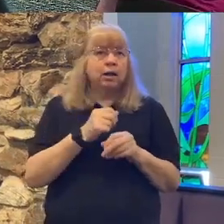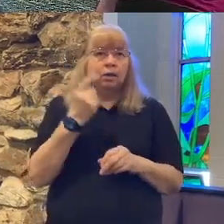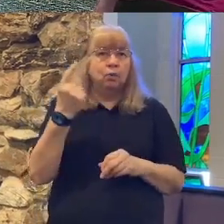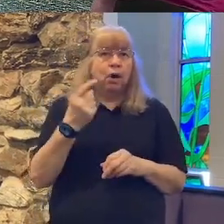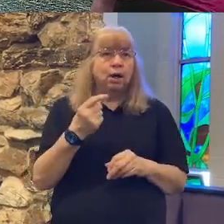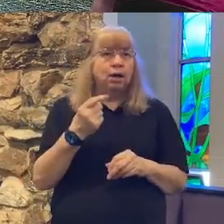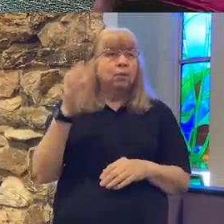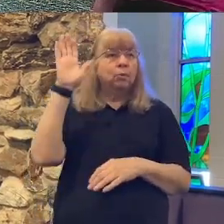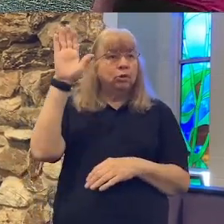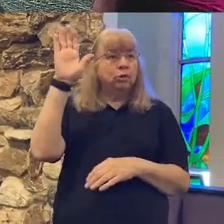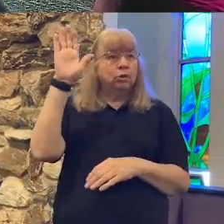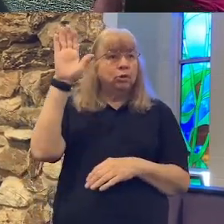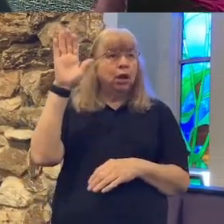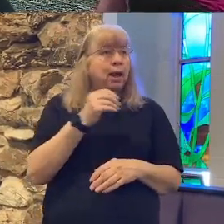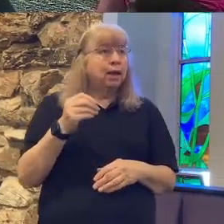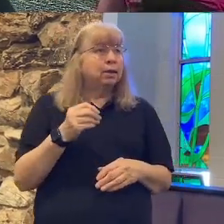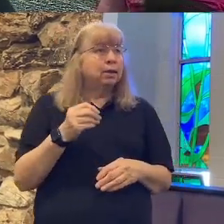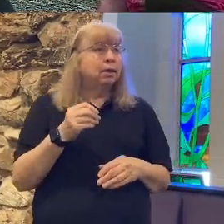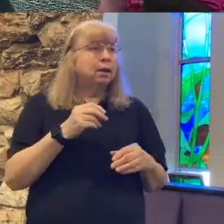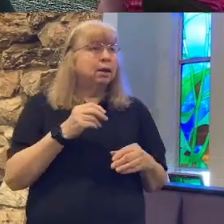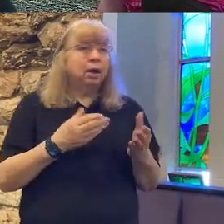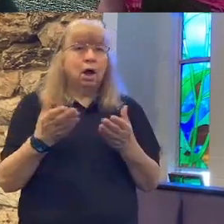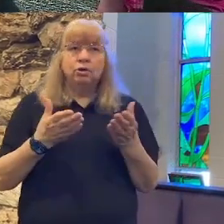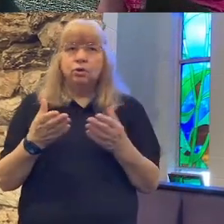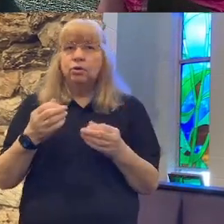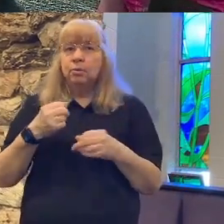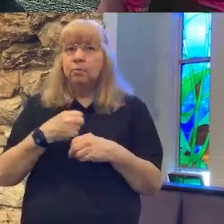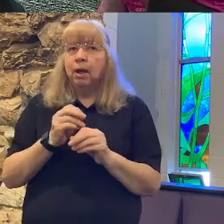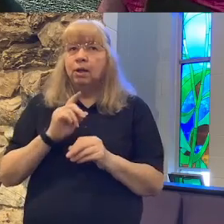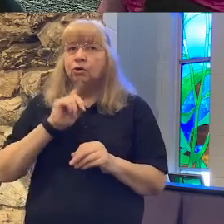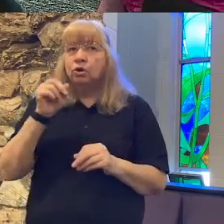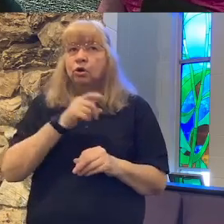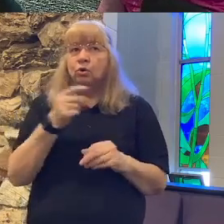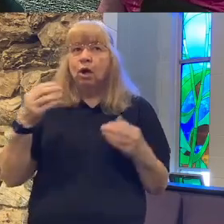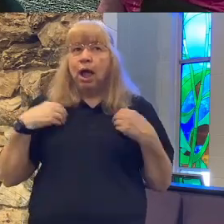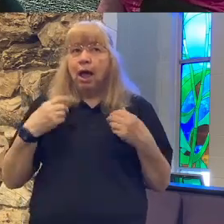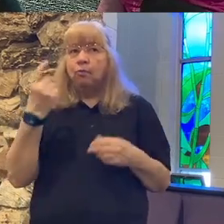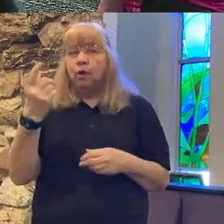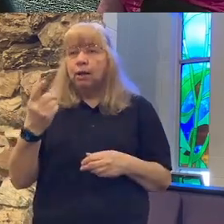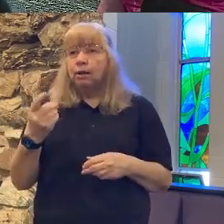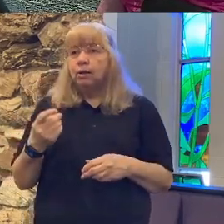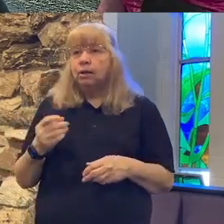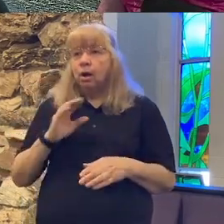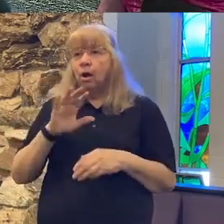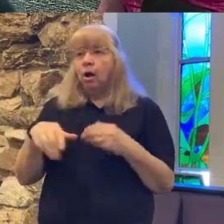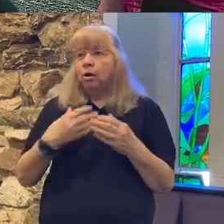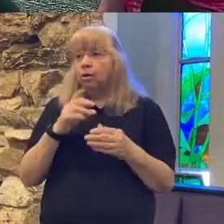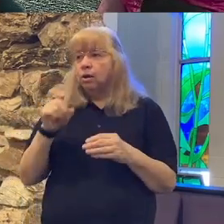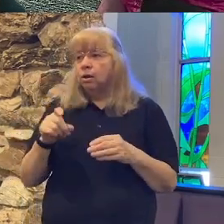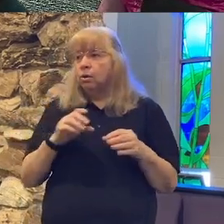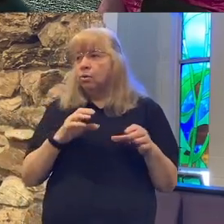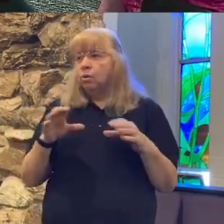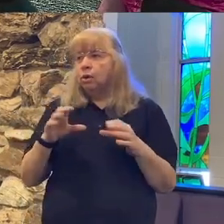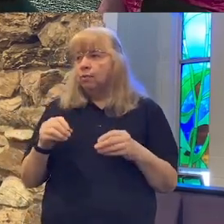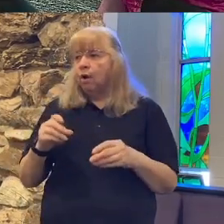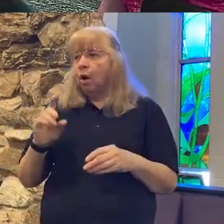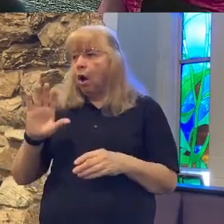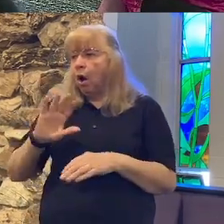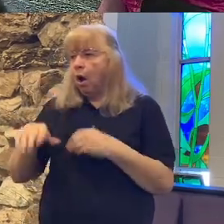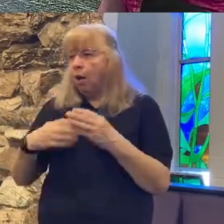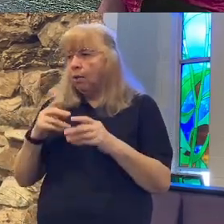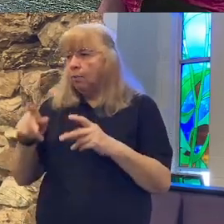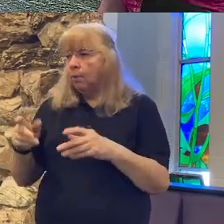hand and the ushers will make sure you have one. So all you have to do is give them to everybody up here if they don't have